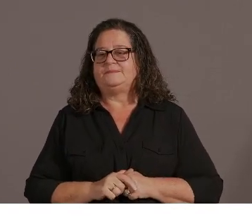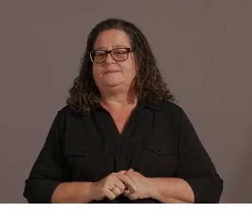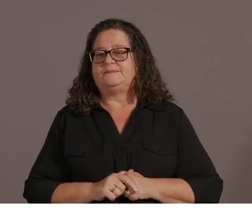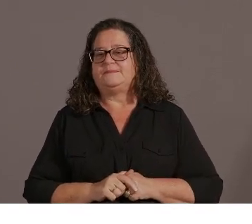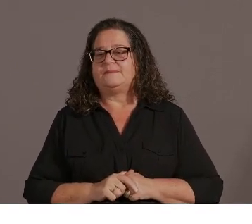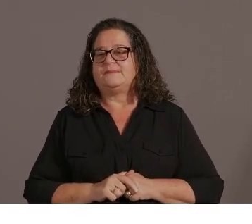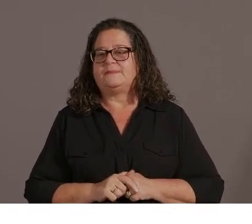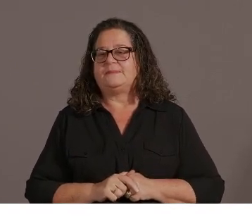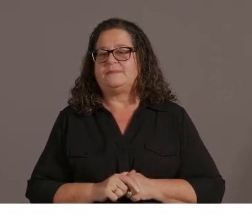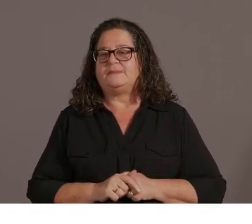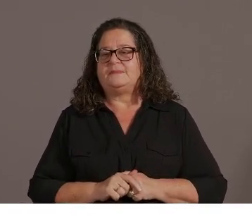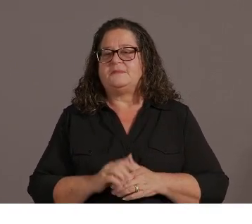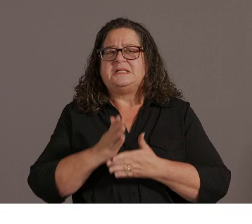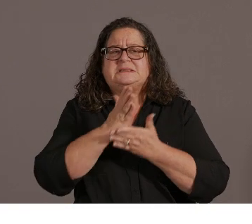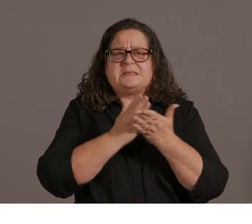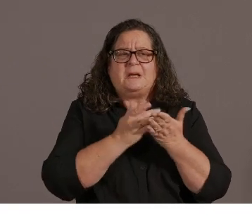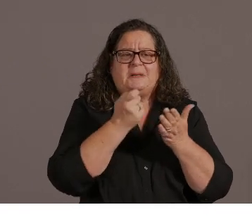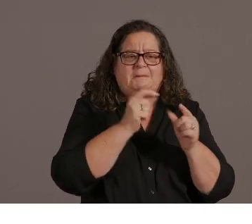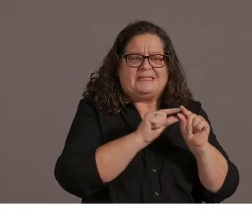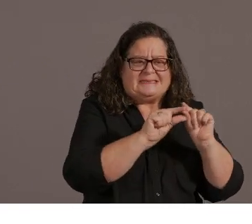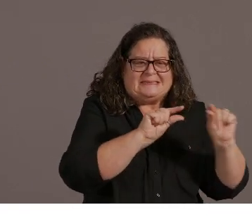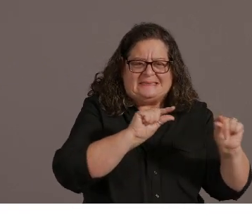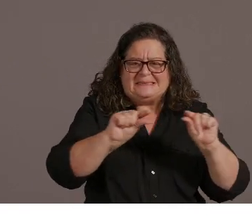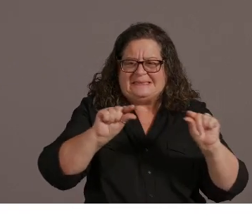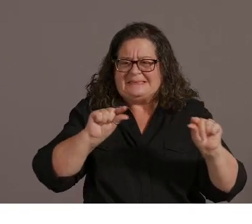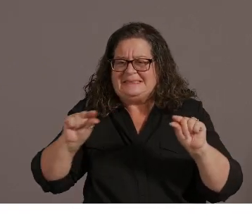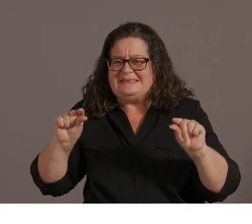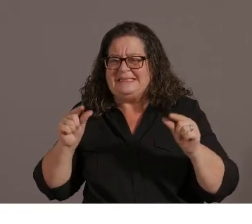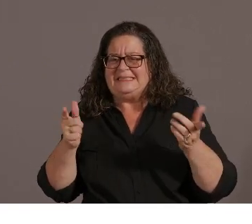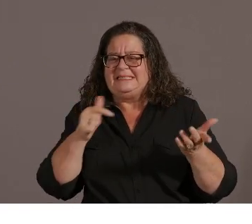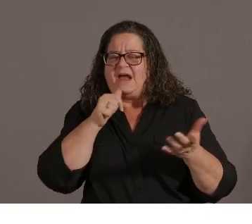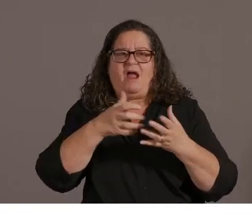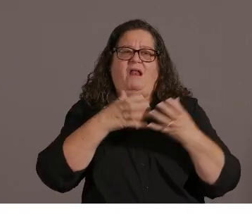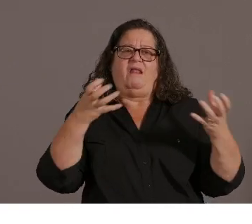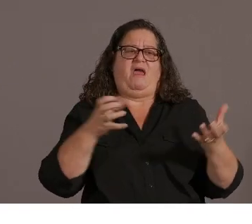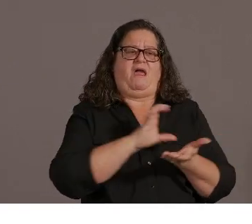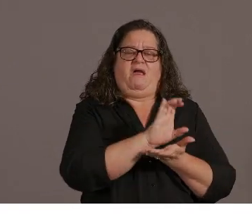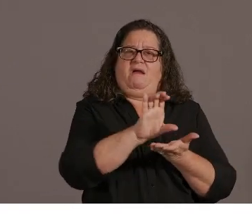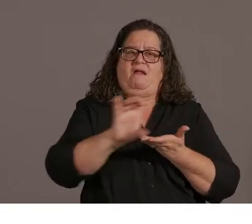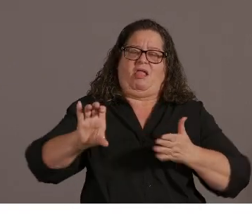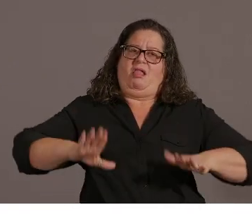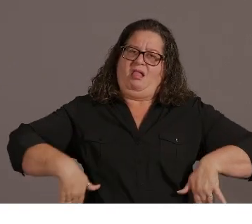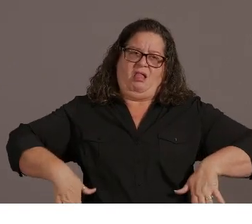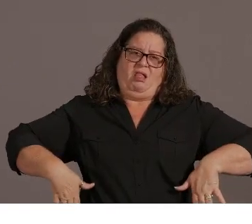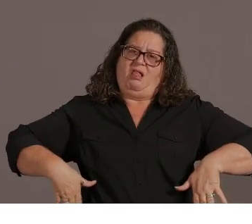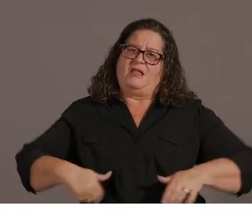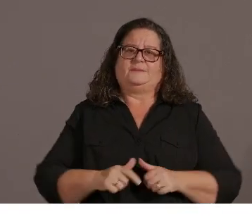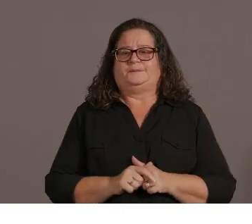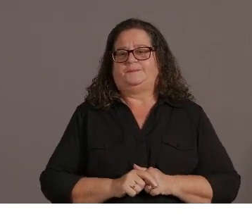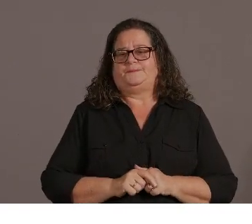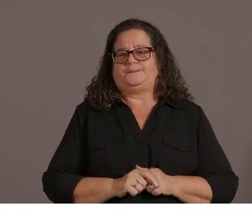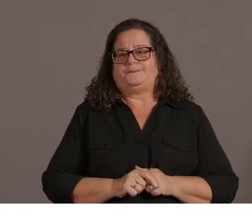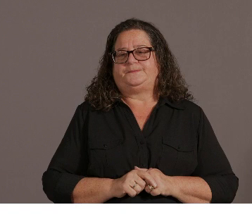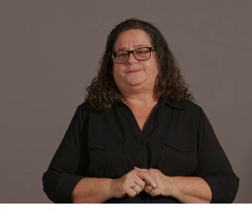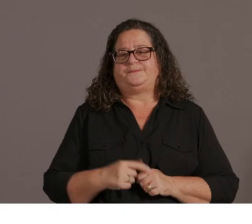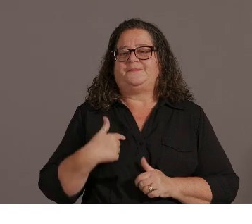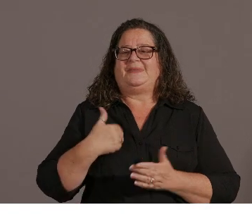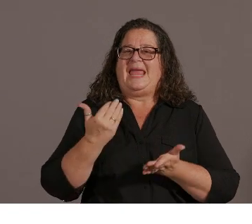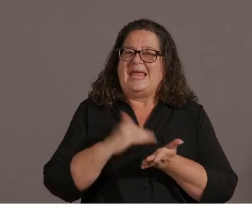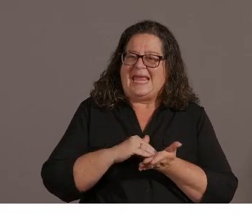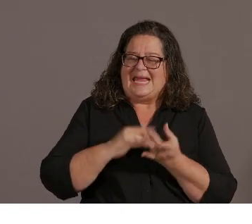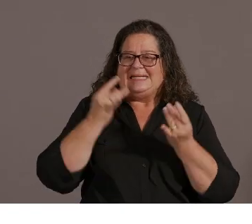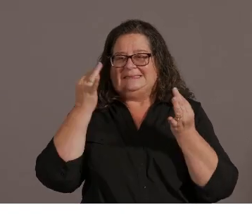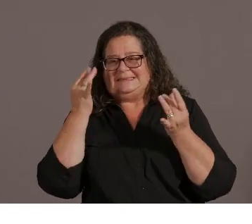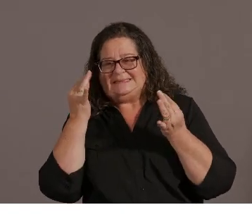of vaccine to provide community-based vaccination clinics. So after a lot of deliberation, we